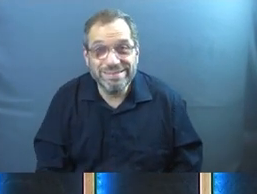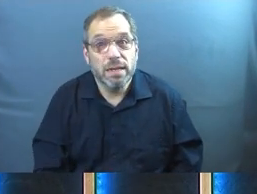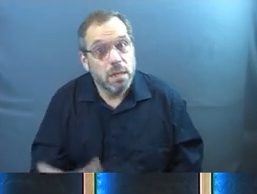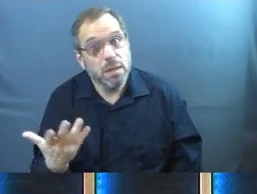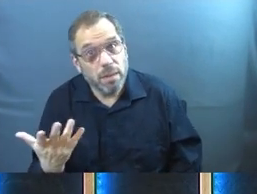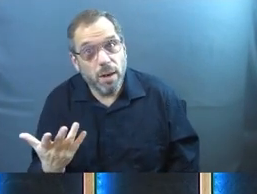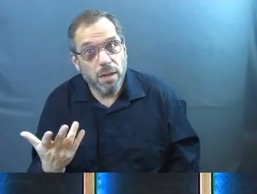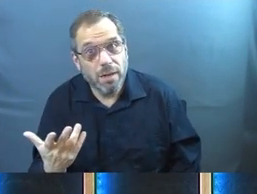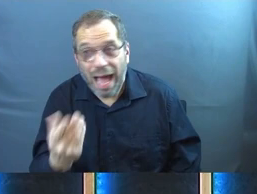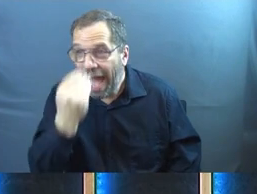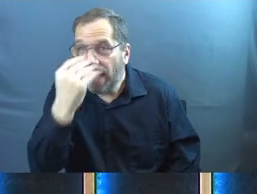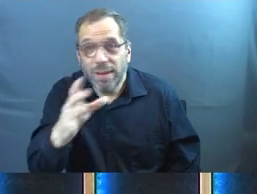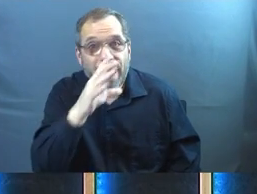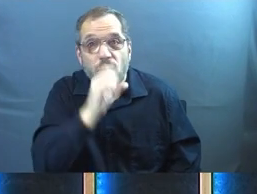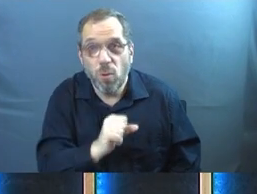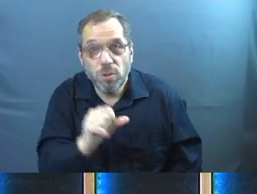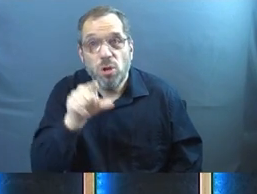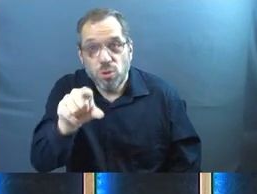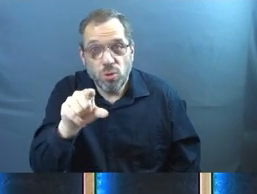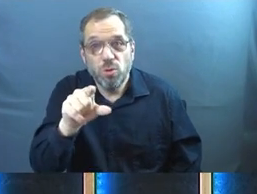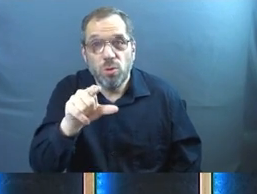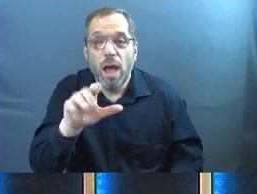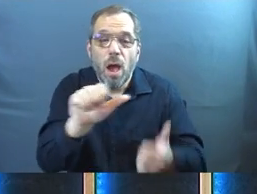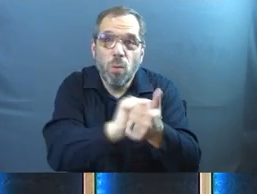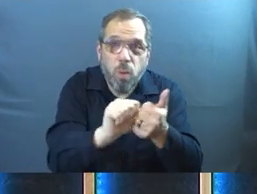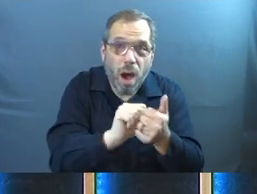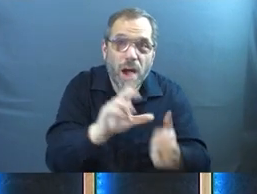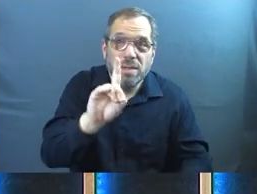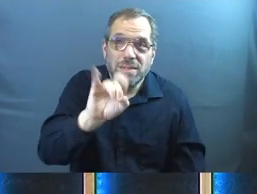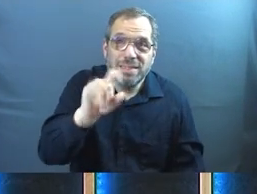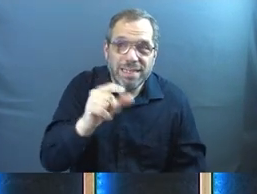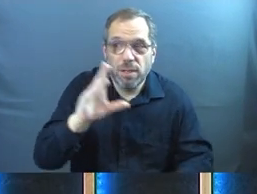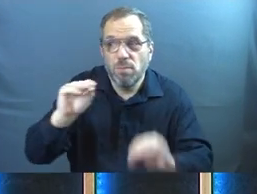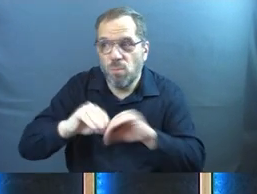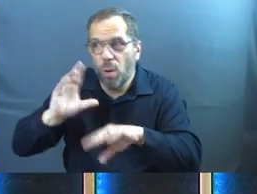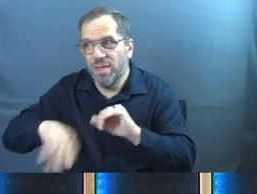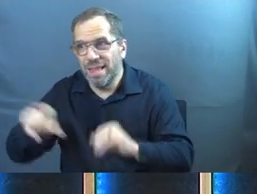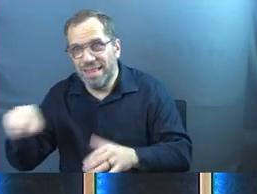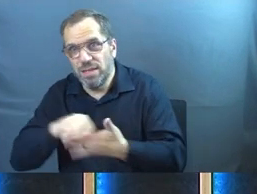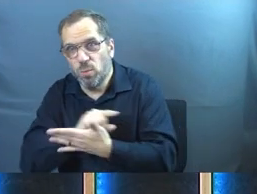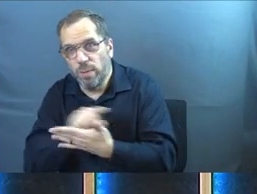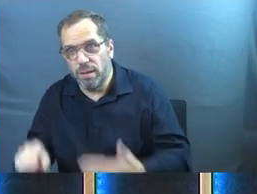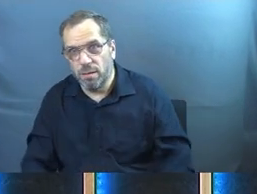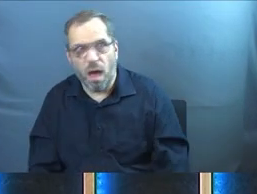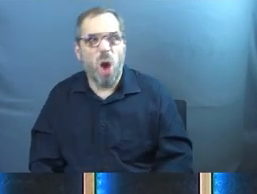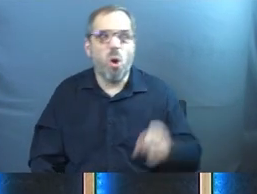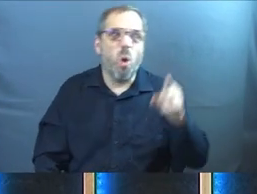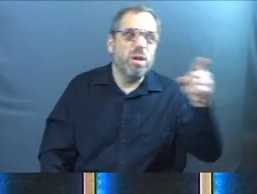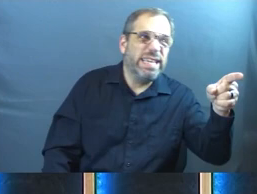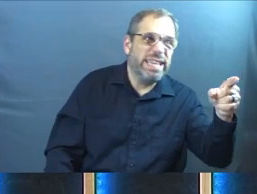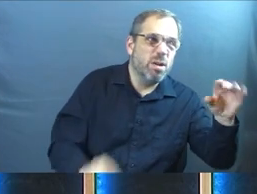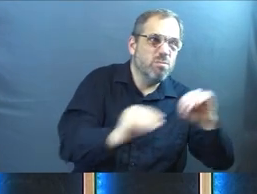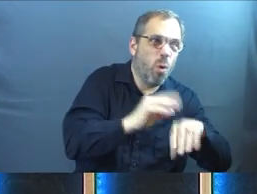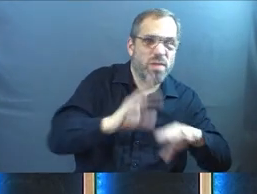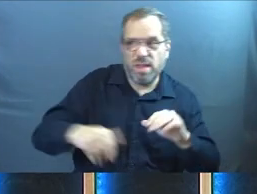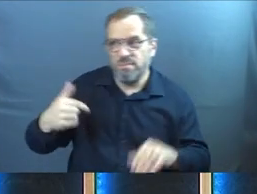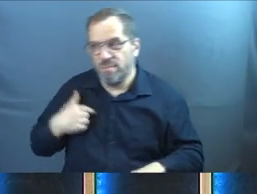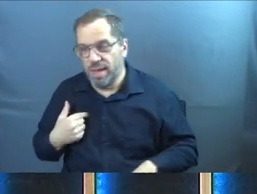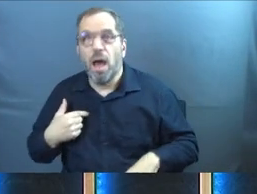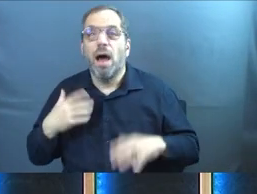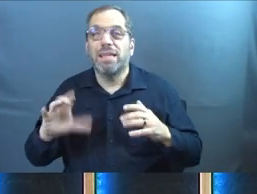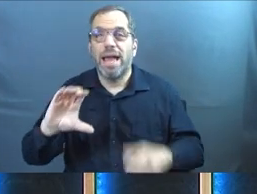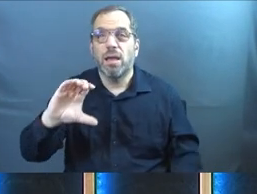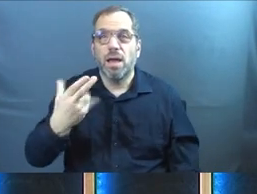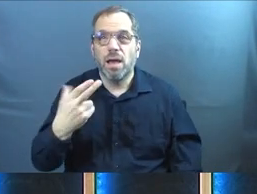Come on. I don't care how old you are. You did the dishes more than they did this week. Come on. Like when it